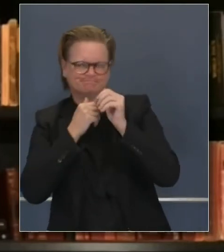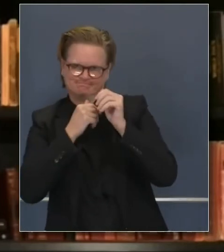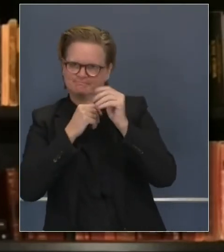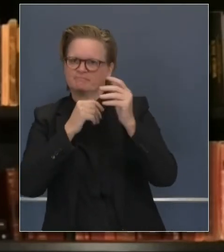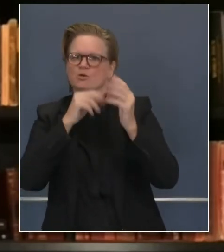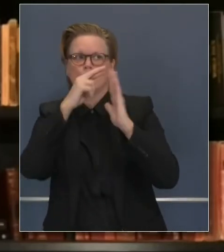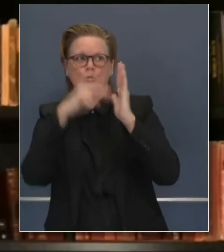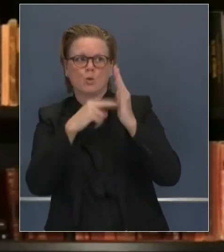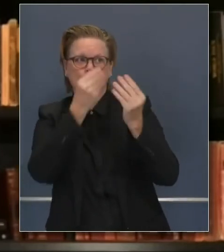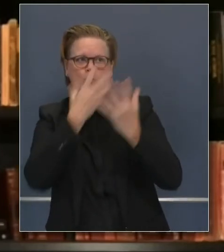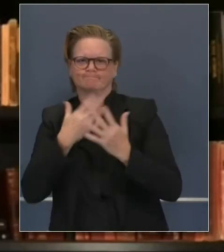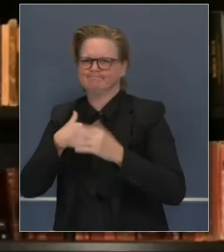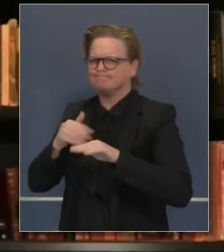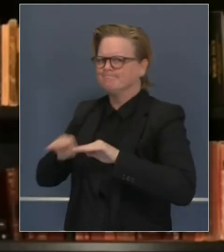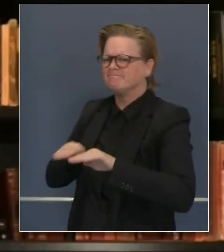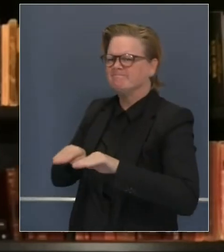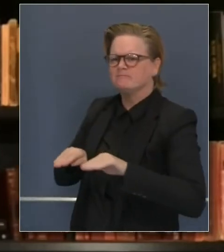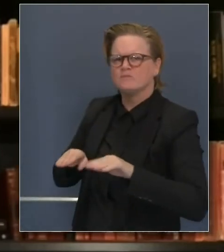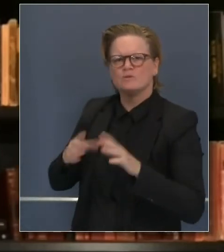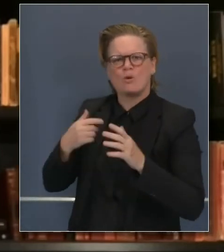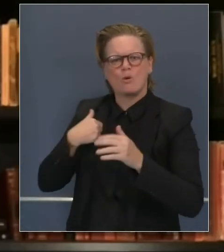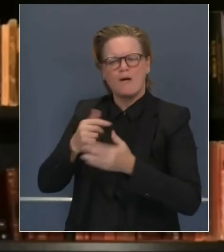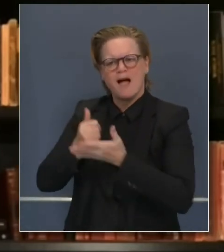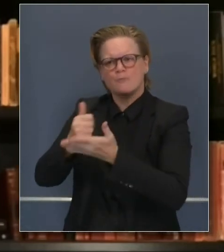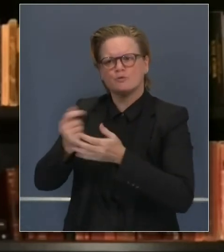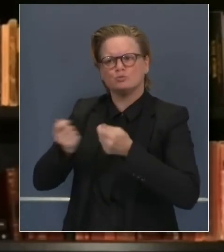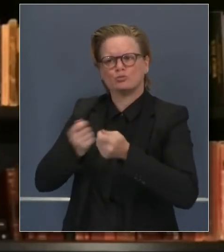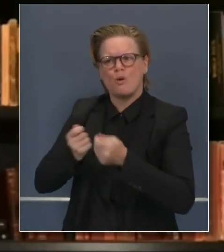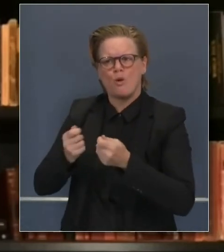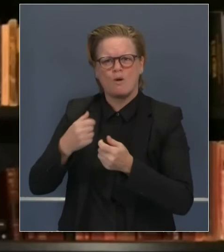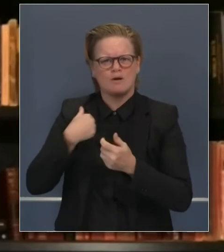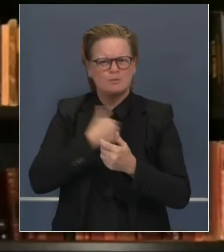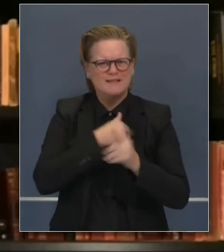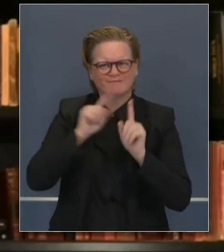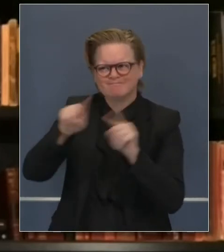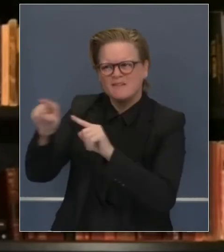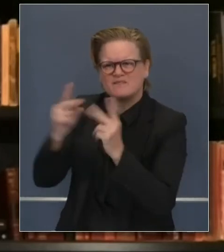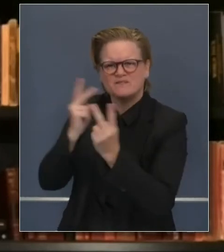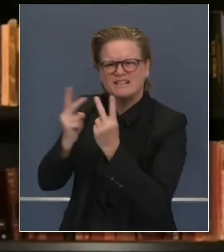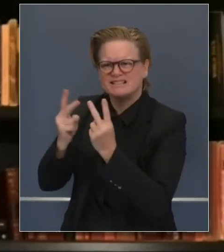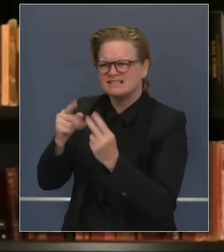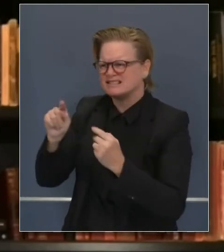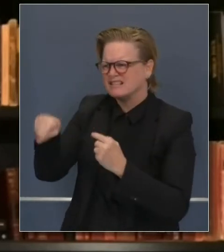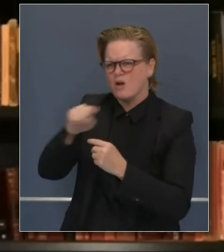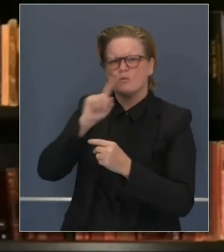right before Thanksgiving. And they were compliance visits. They're not to be punitive. They're not just to